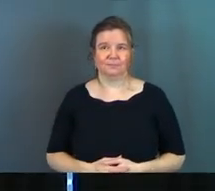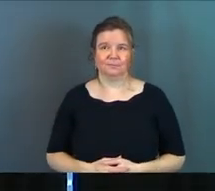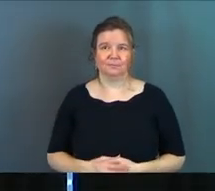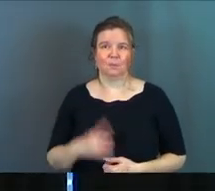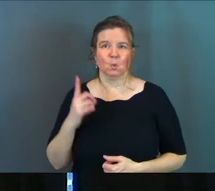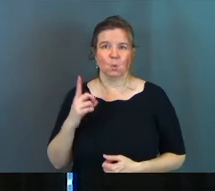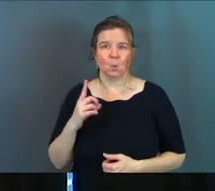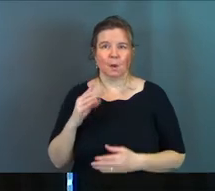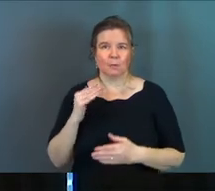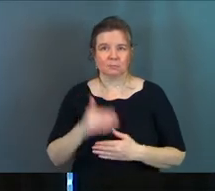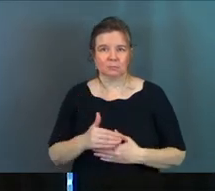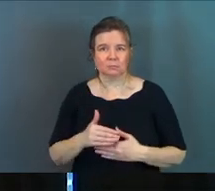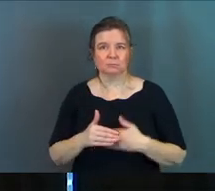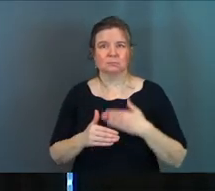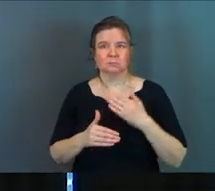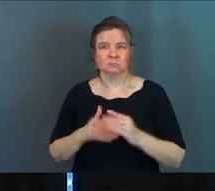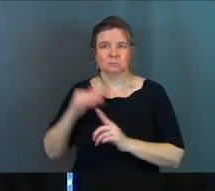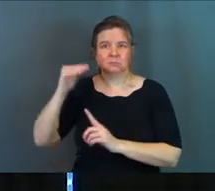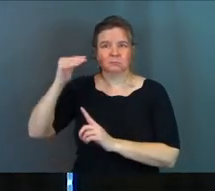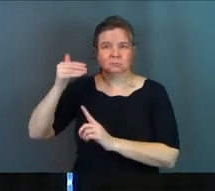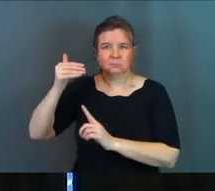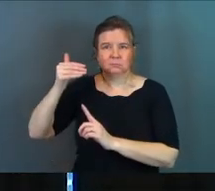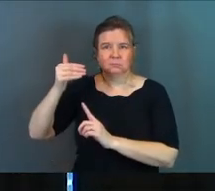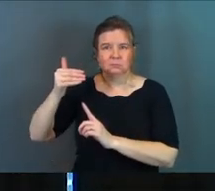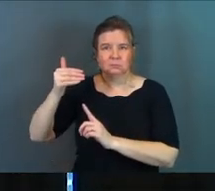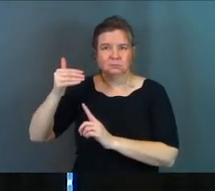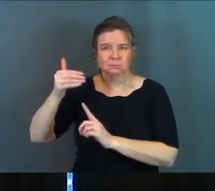One bit at a time.